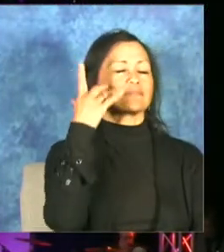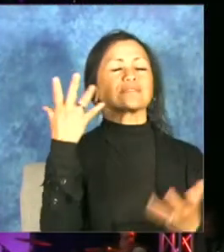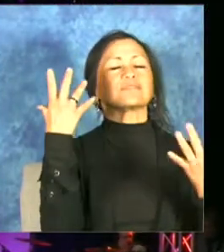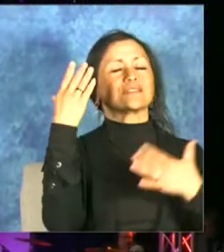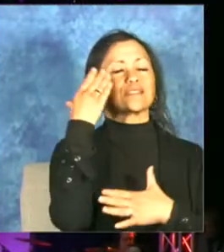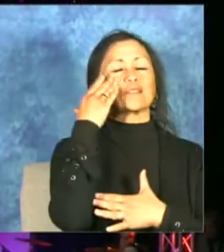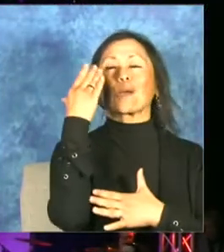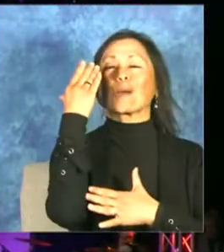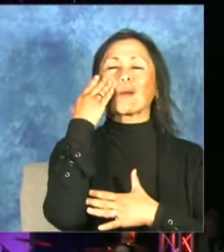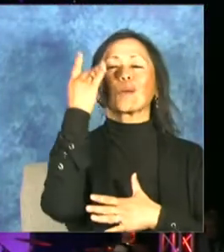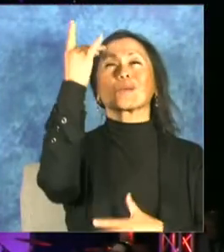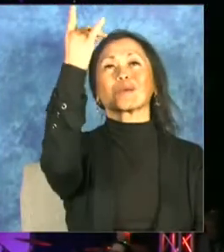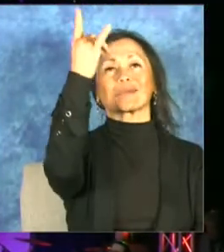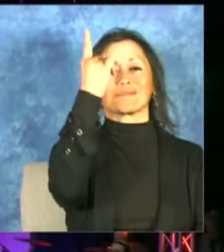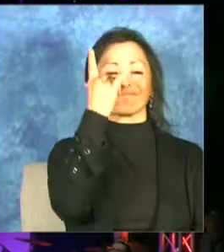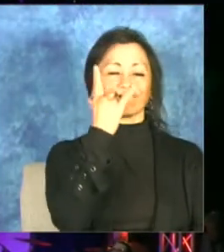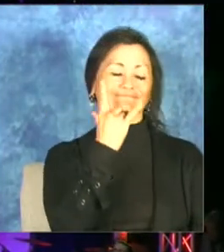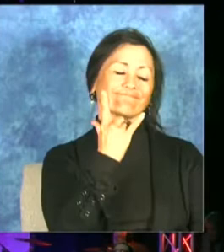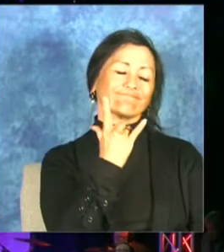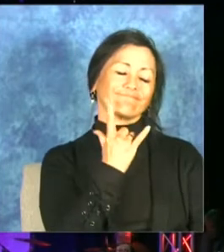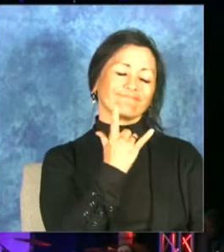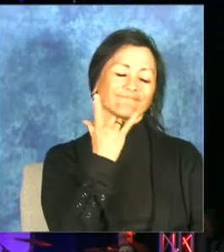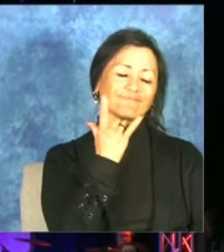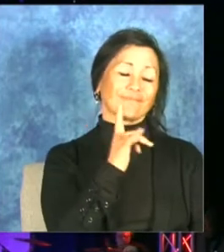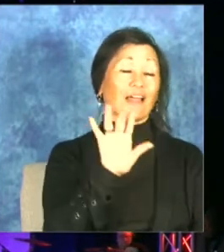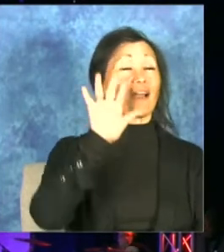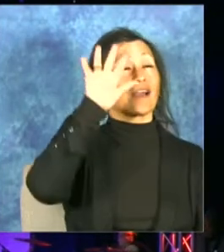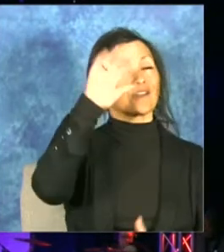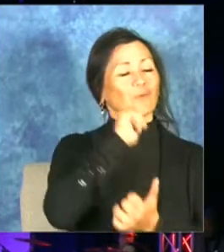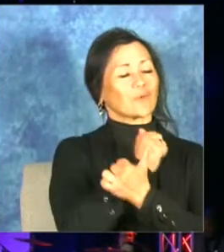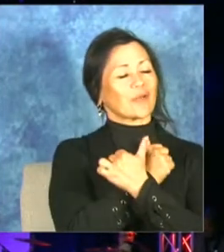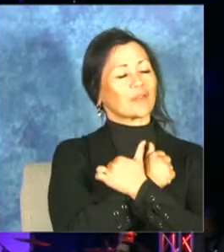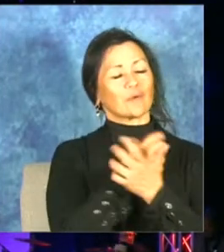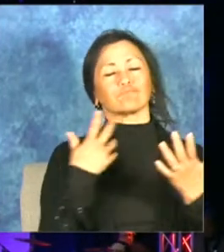afraid, because I know that you love me.